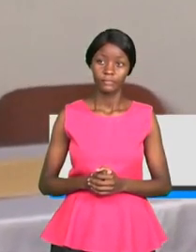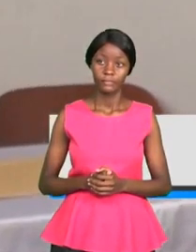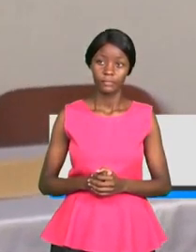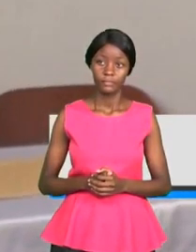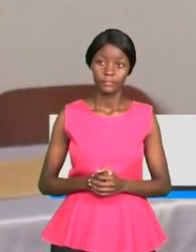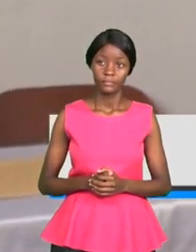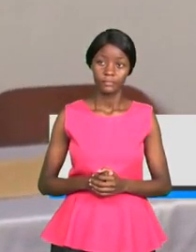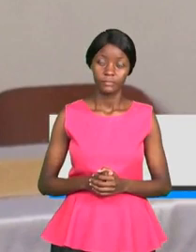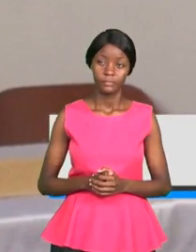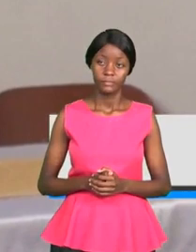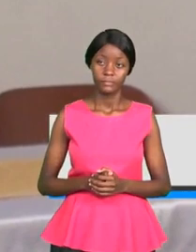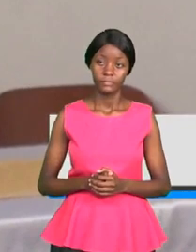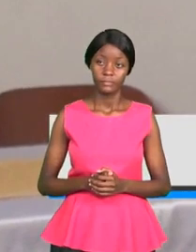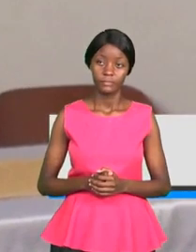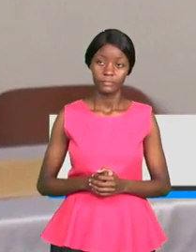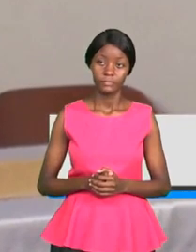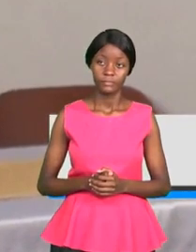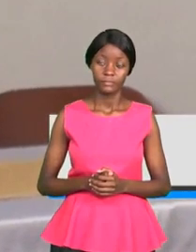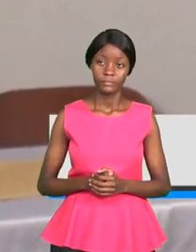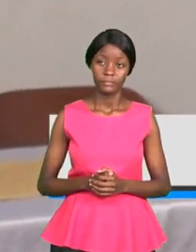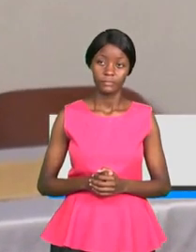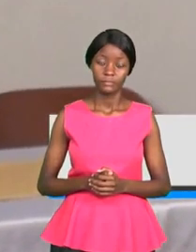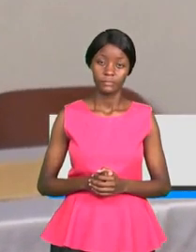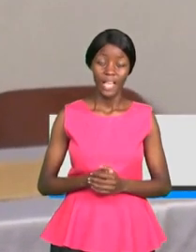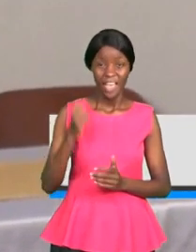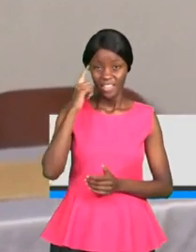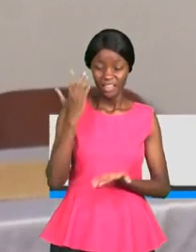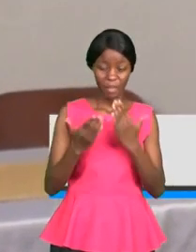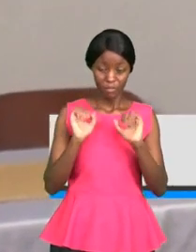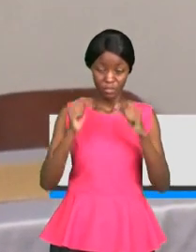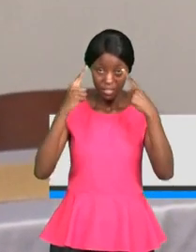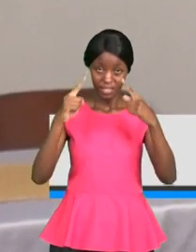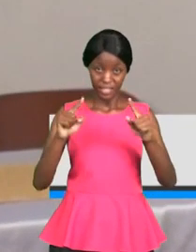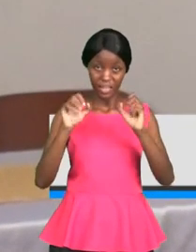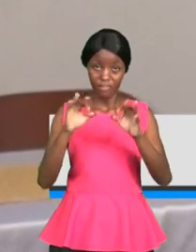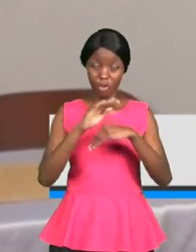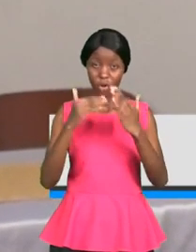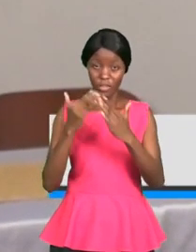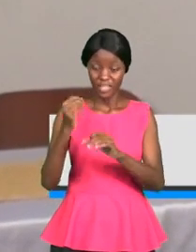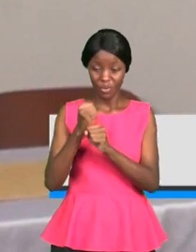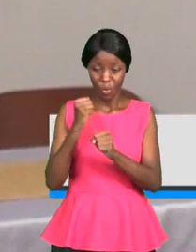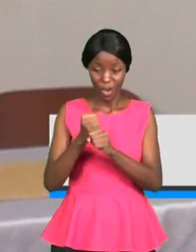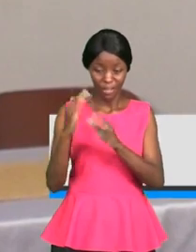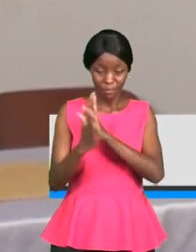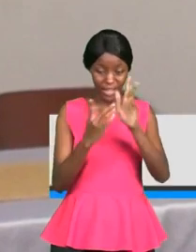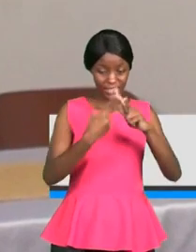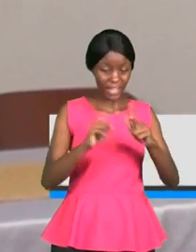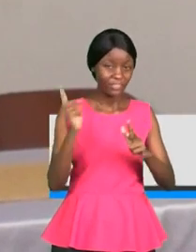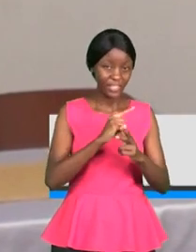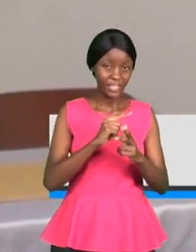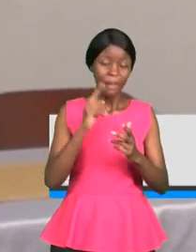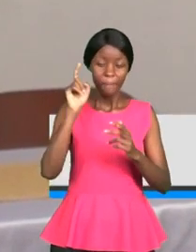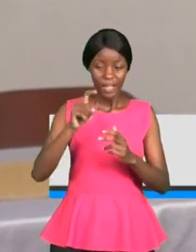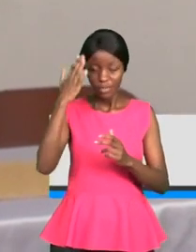le mécanisme est mis en place. I think it has a chance of success if the whole mechanism is put in place. I think we need to identify the